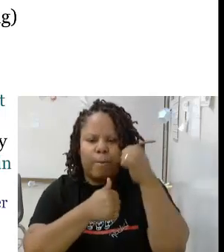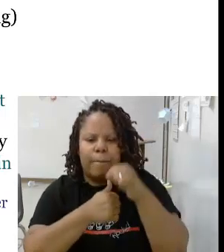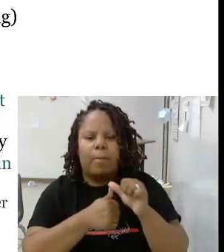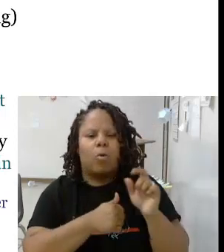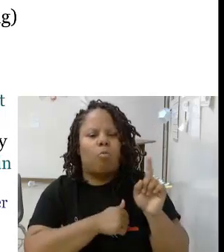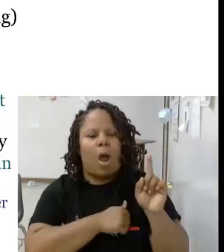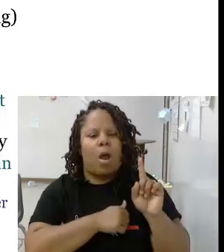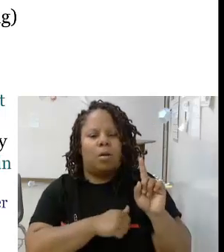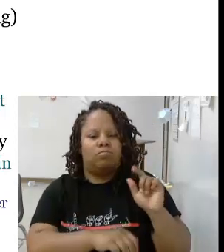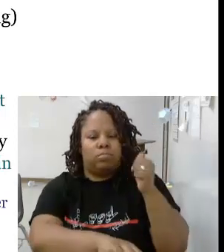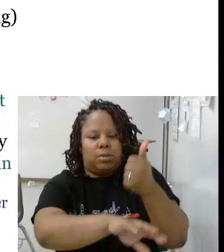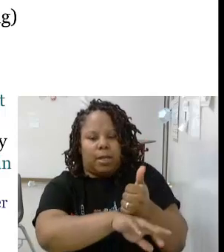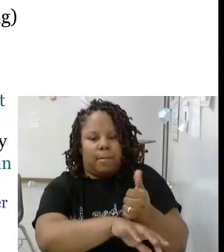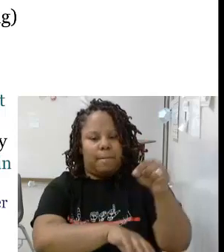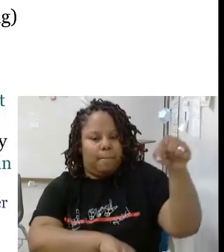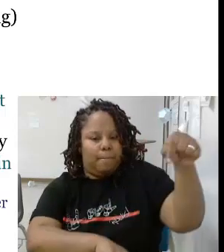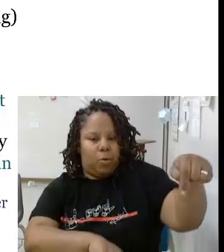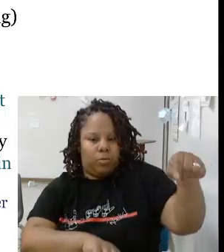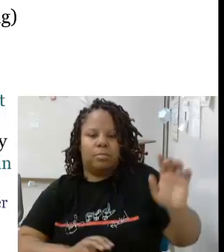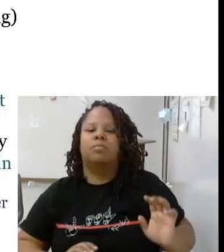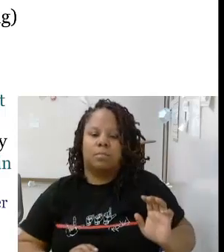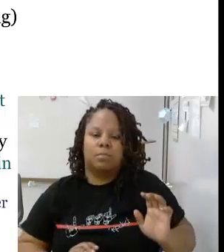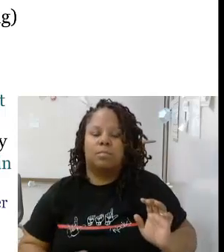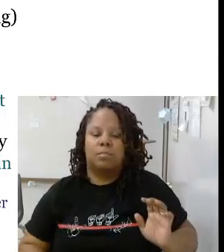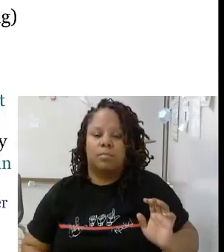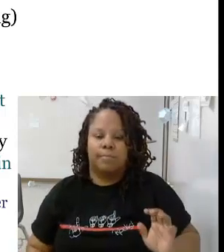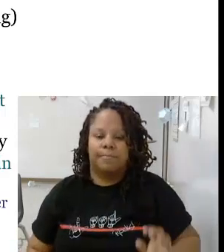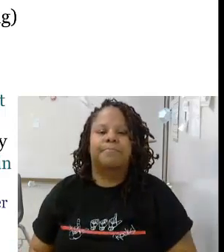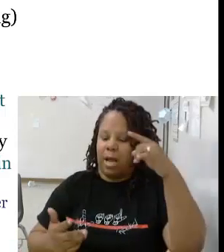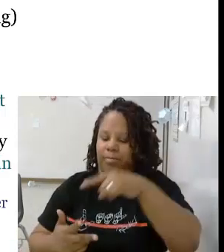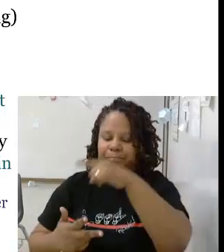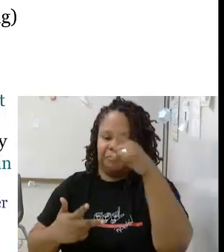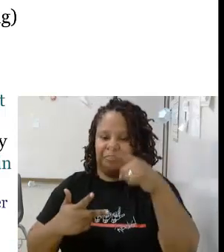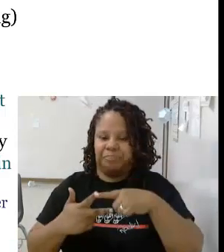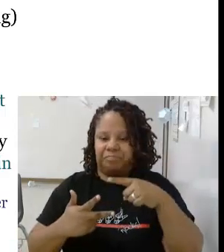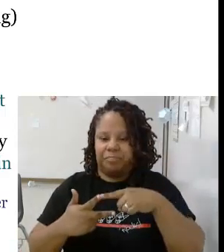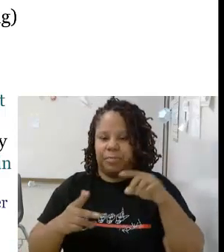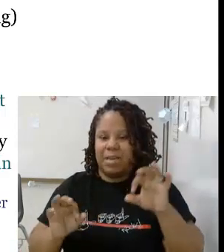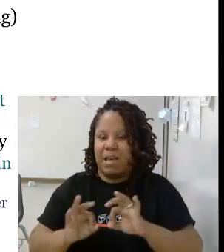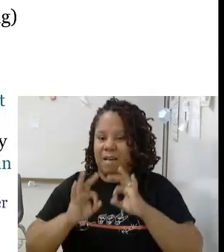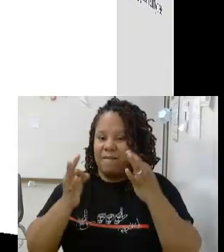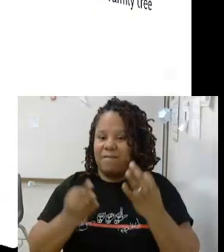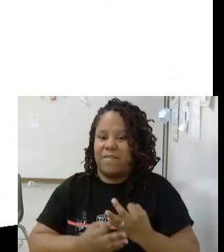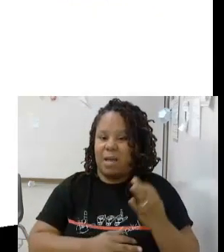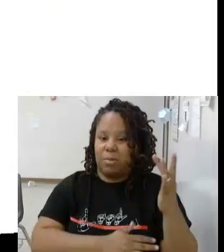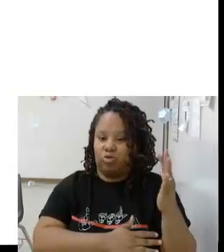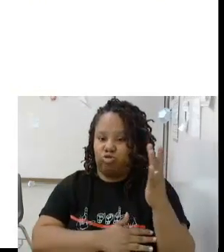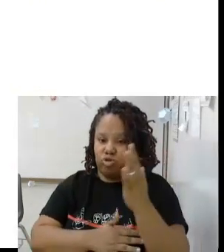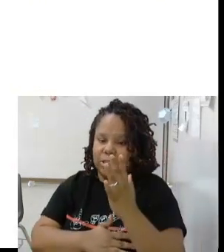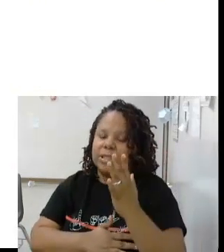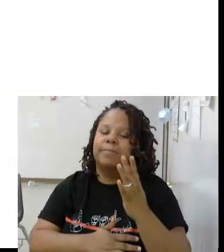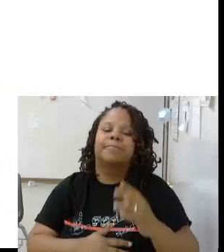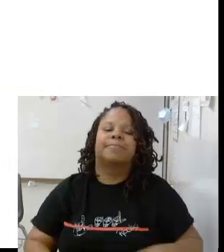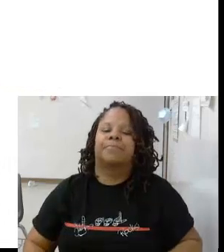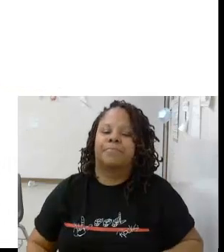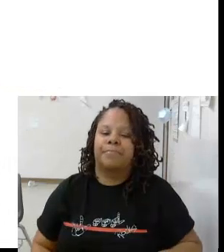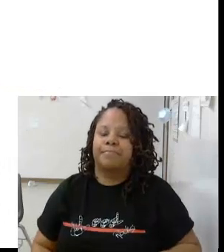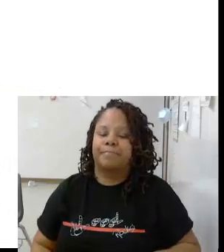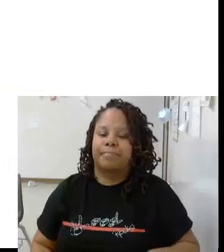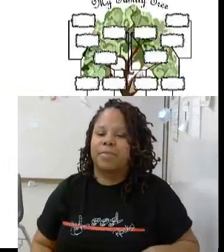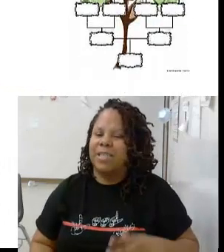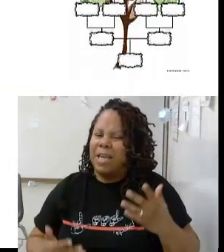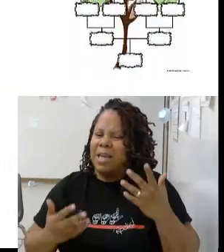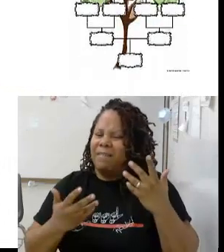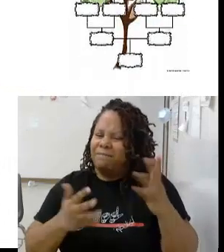the signer has set them up. Okay, on to family tree. We touched on this a little bit in Mission 3A, but now we're going to expand on it, and we're